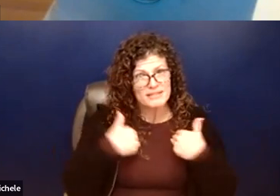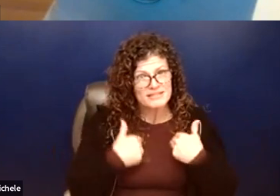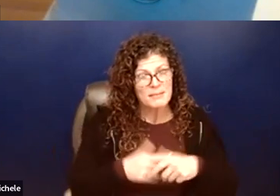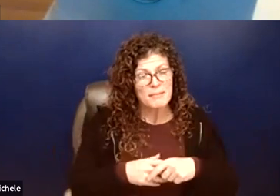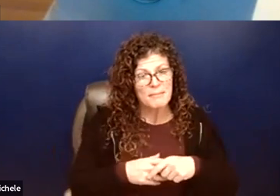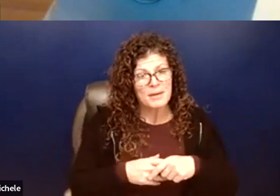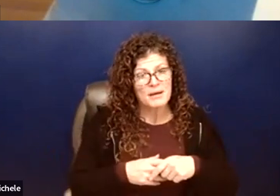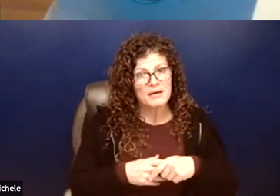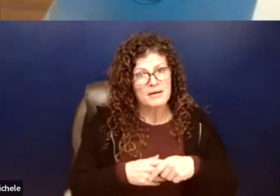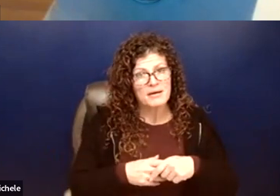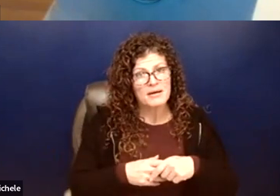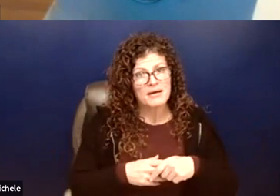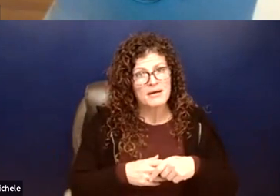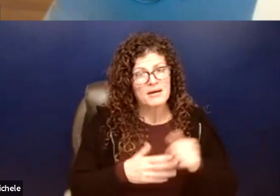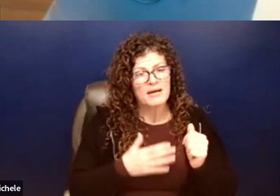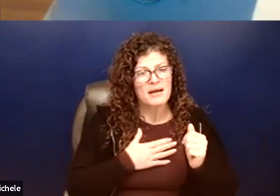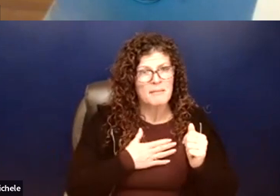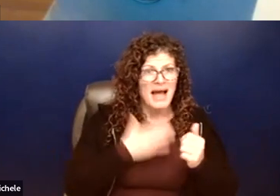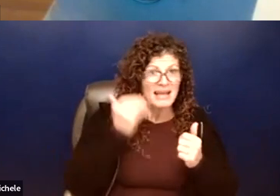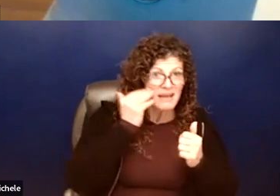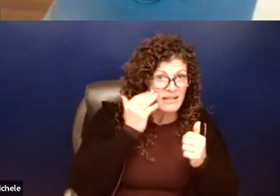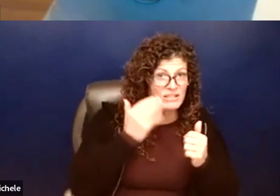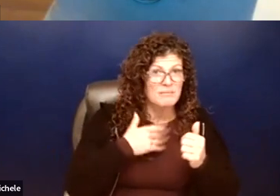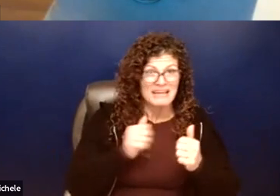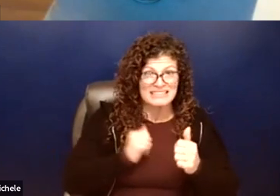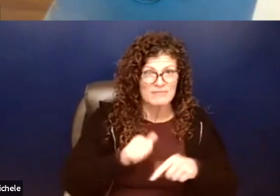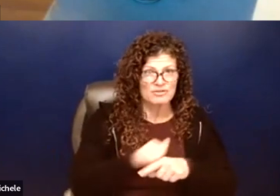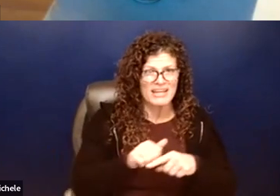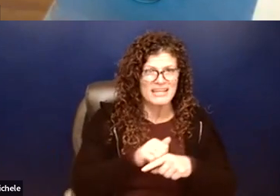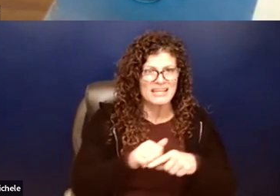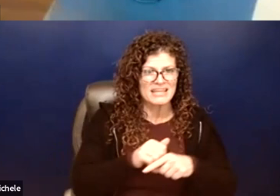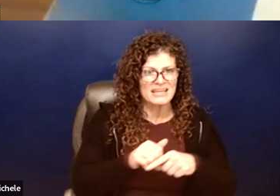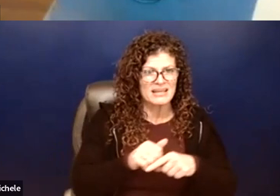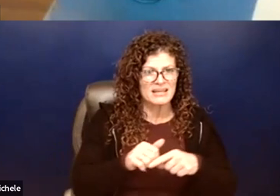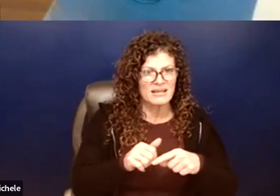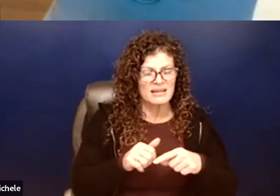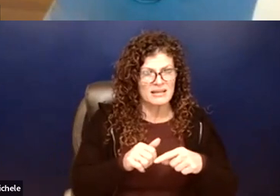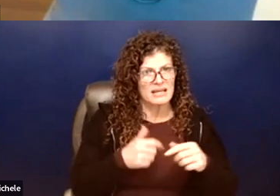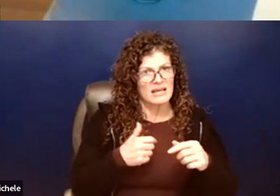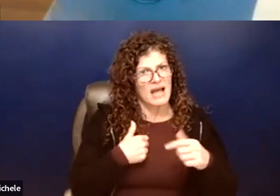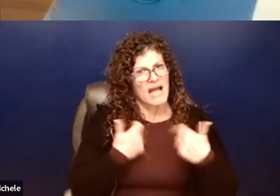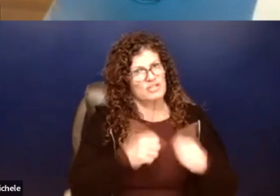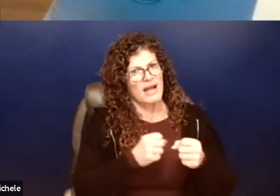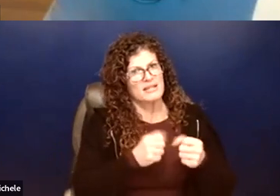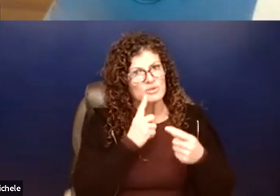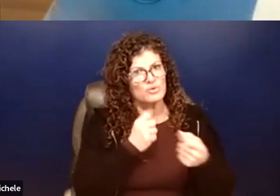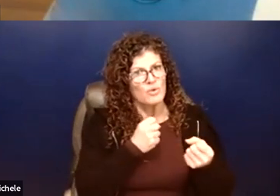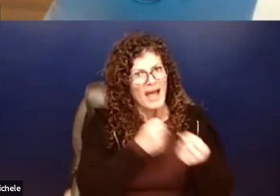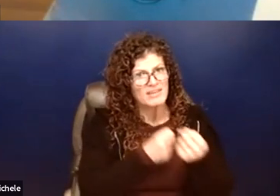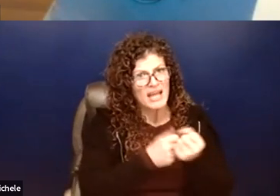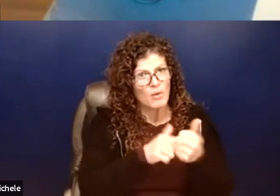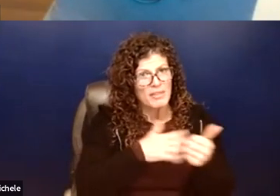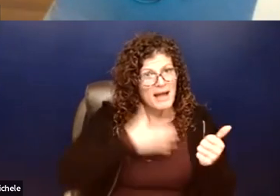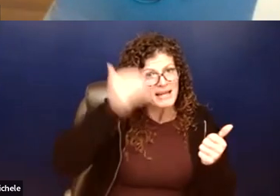that knowledge and that self-training that I did was disregarded when I was advocating for my son. And